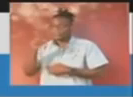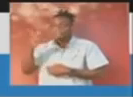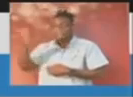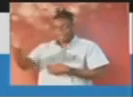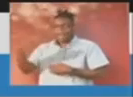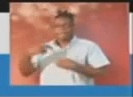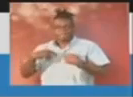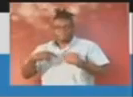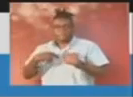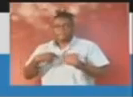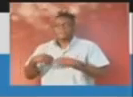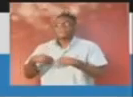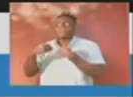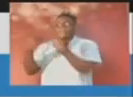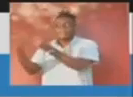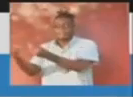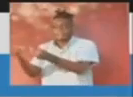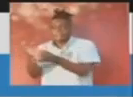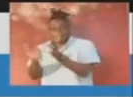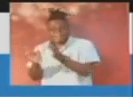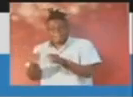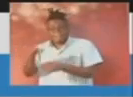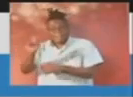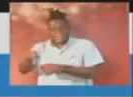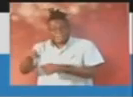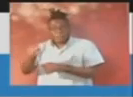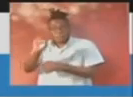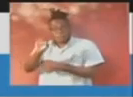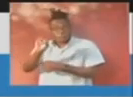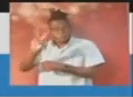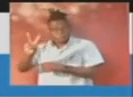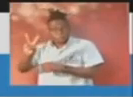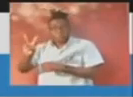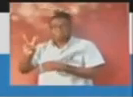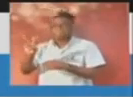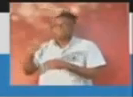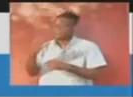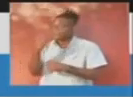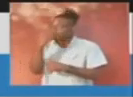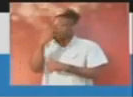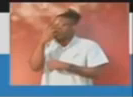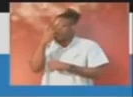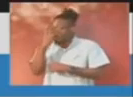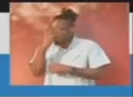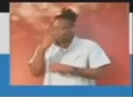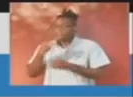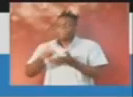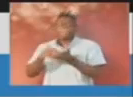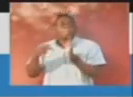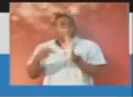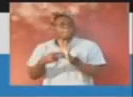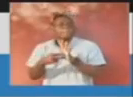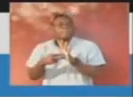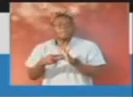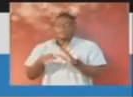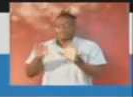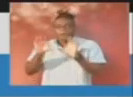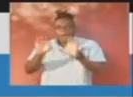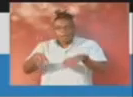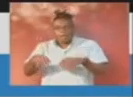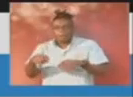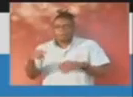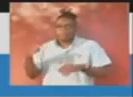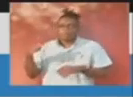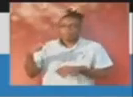unit. Ambulatory care level 5, which means that the patient can do most things for themselves with minimal input.